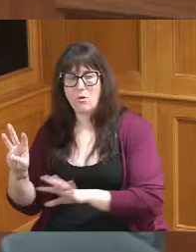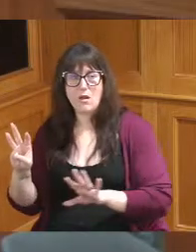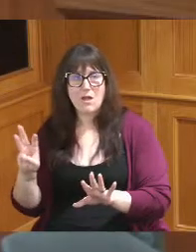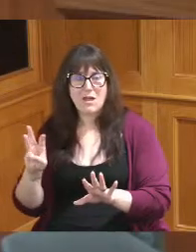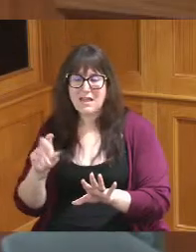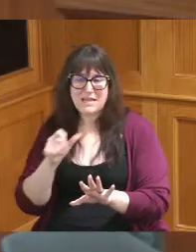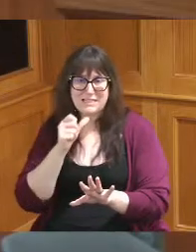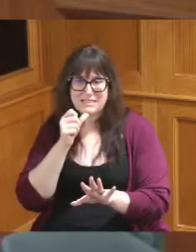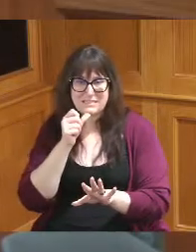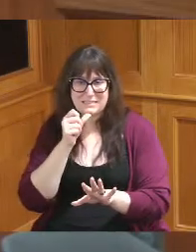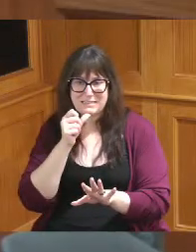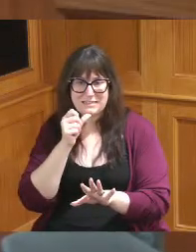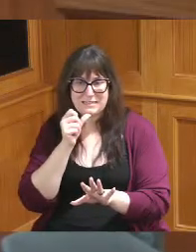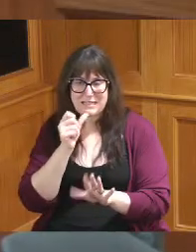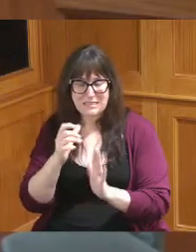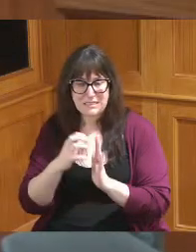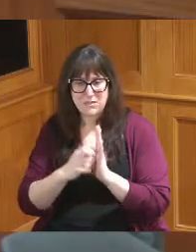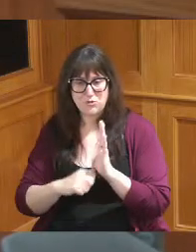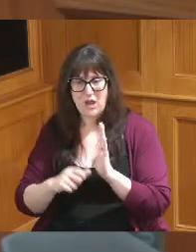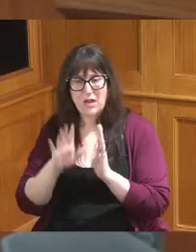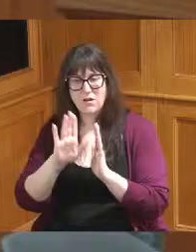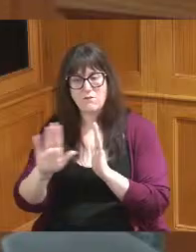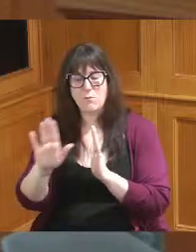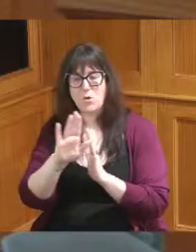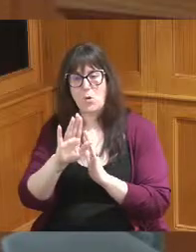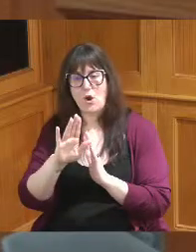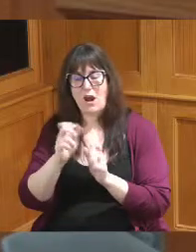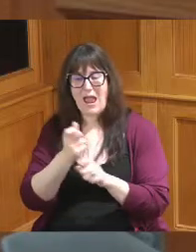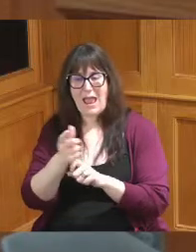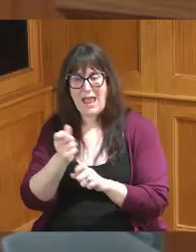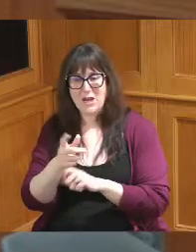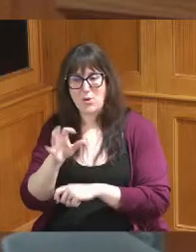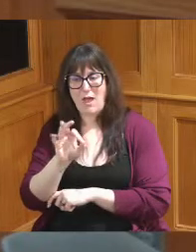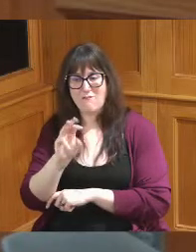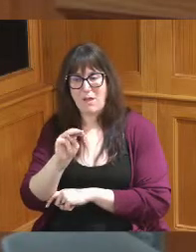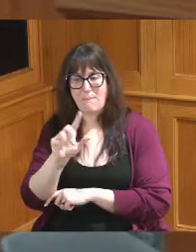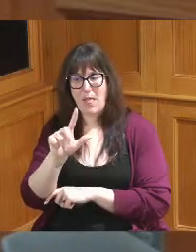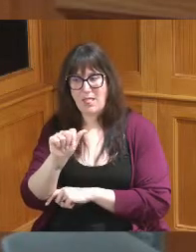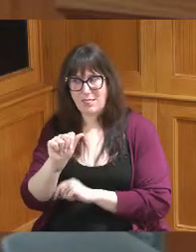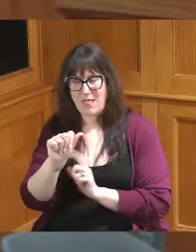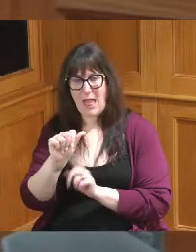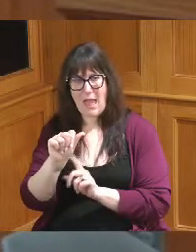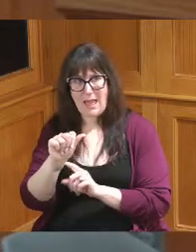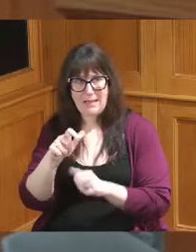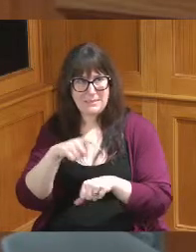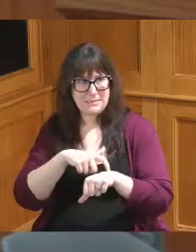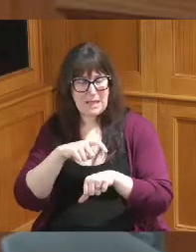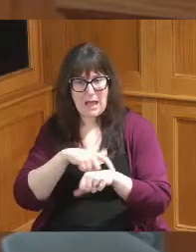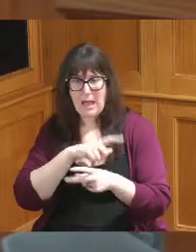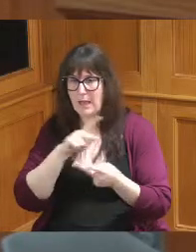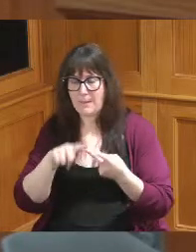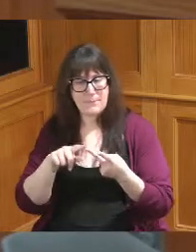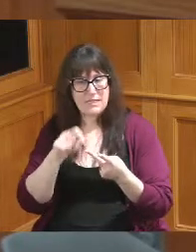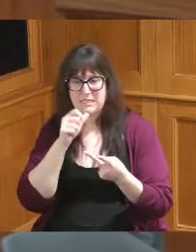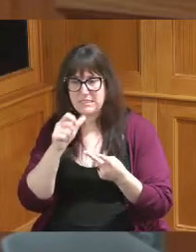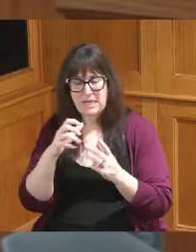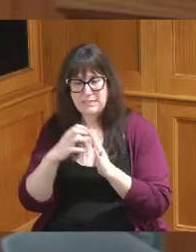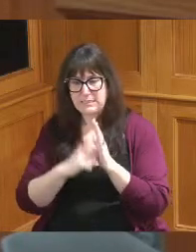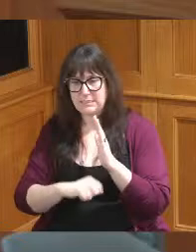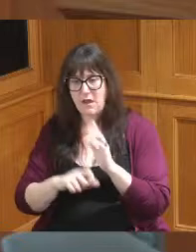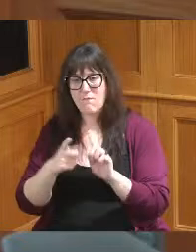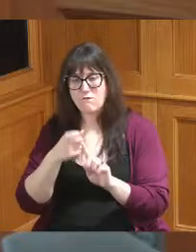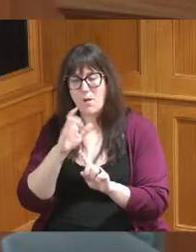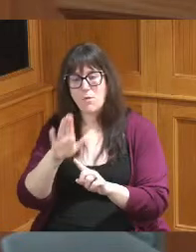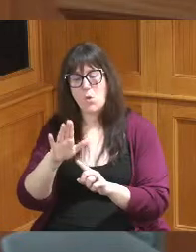does not subtract from an individual's annual FMLA allotment of time, nor does it detract from their